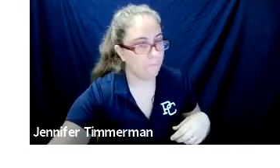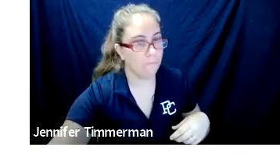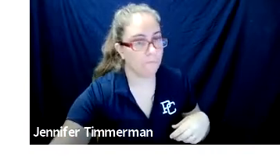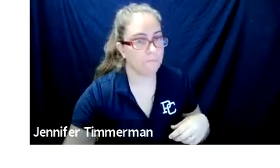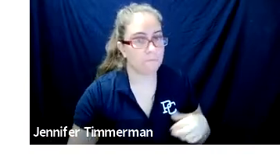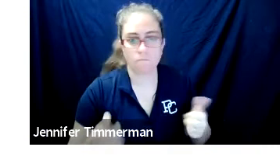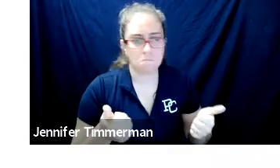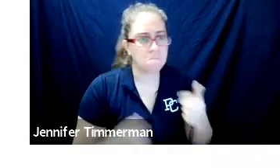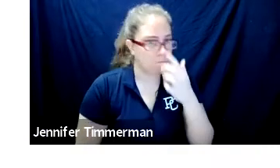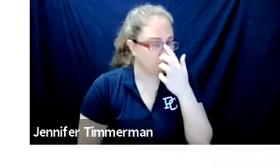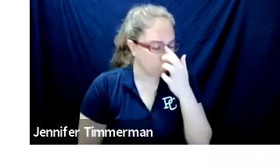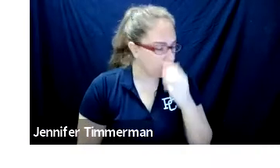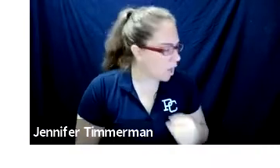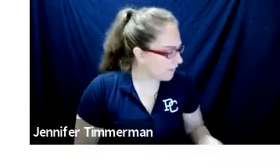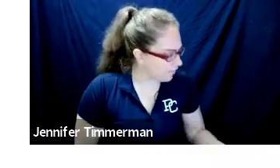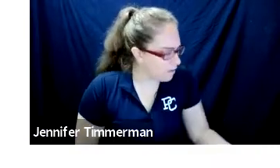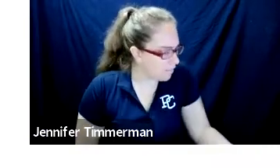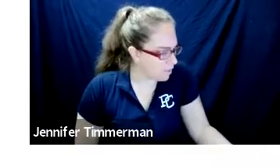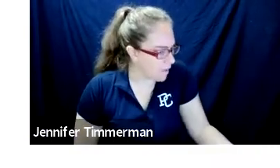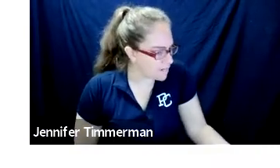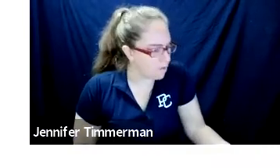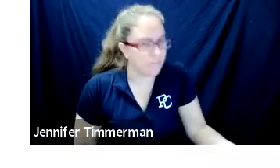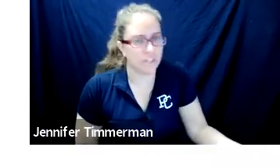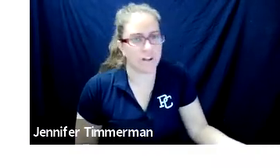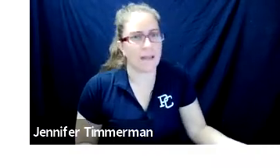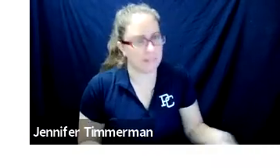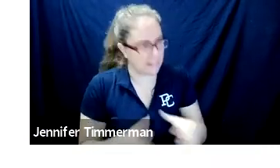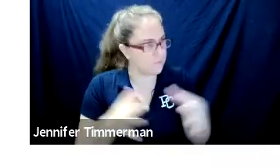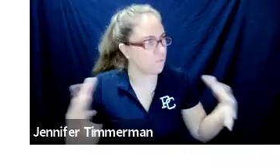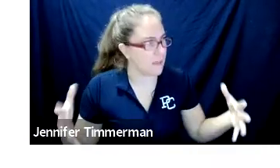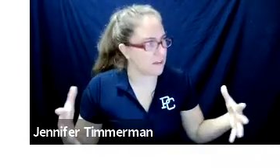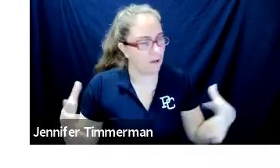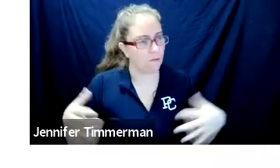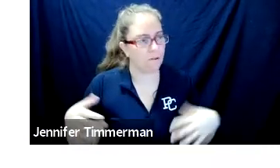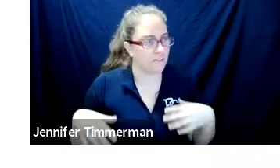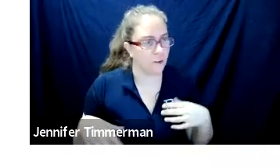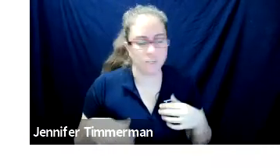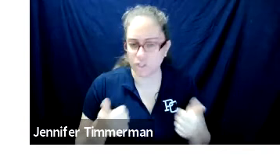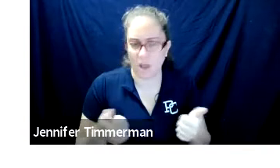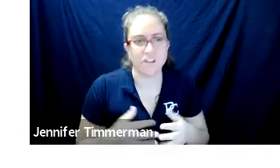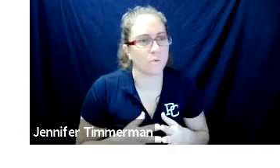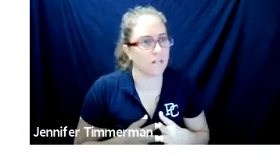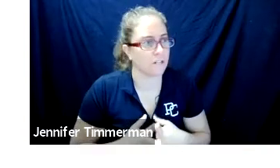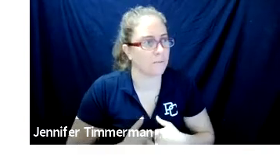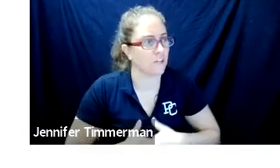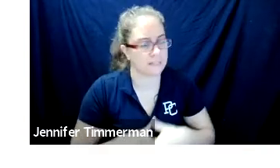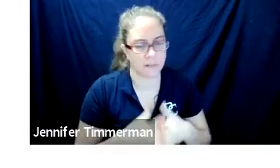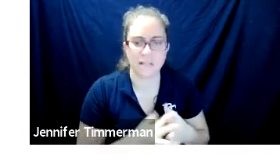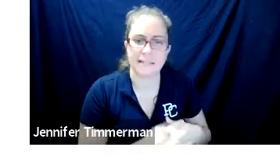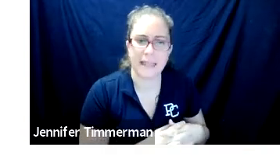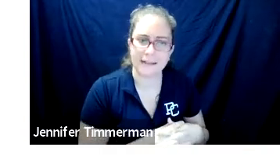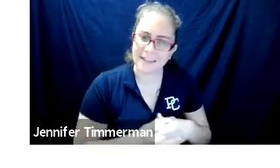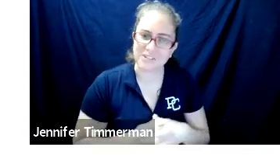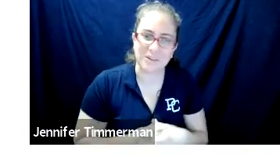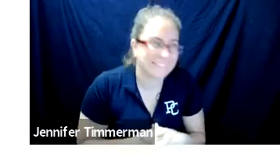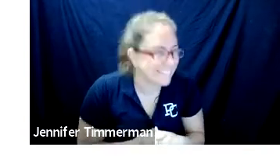want to go for? No, I think about an hour is good. I planned for about an hour of instruction, so I just wanted to double check because I